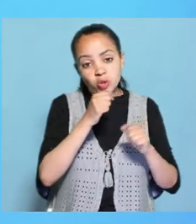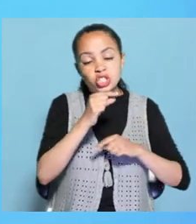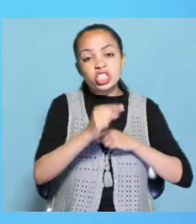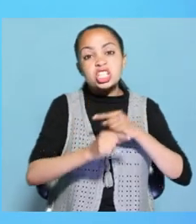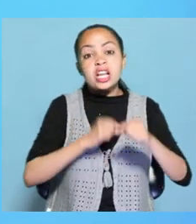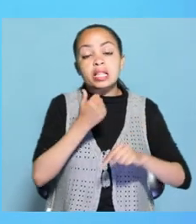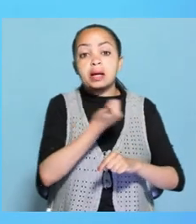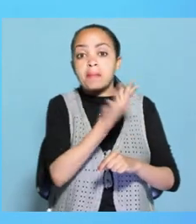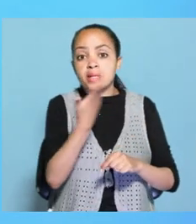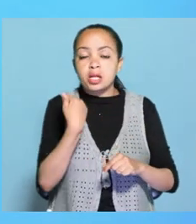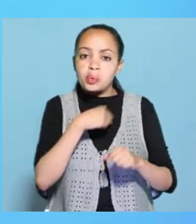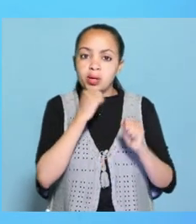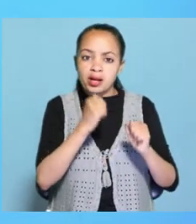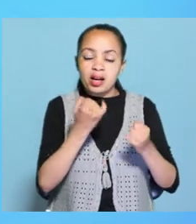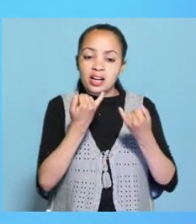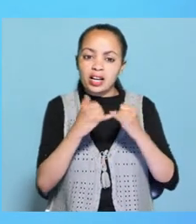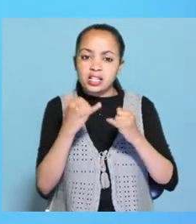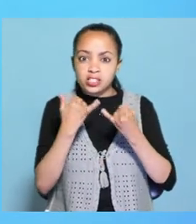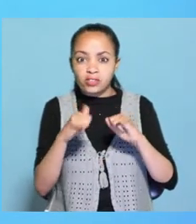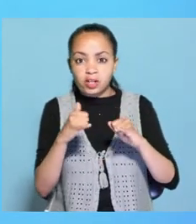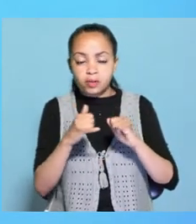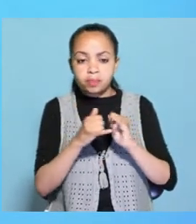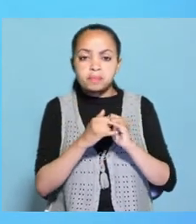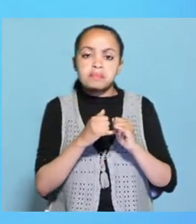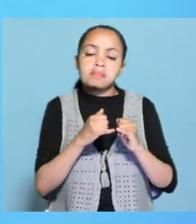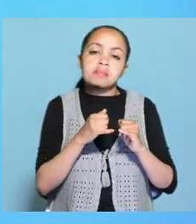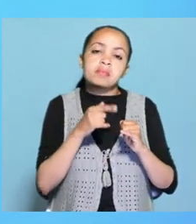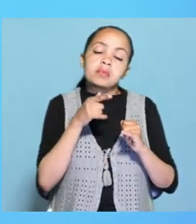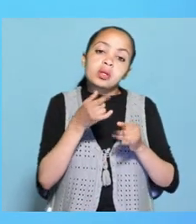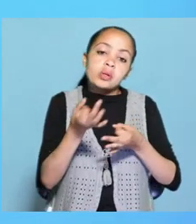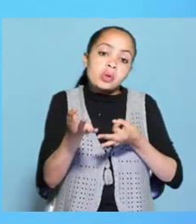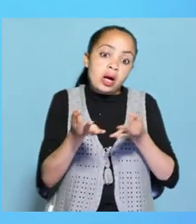material, the way their genetic material can be